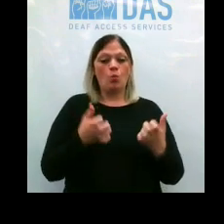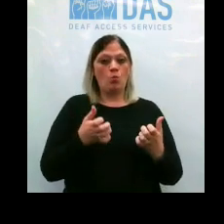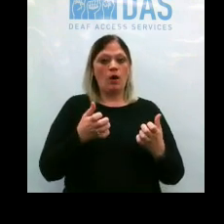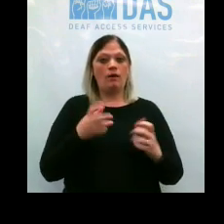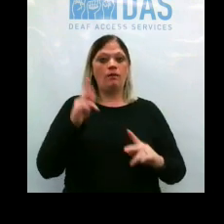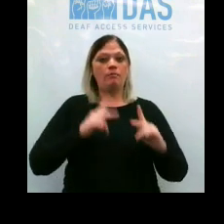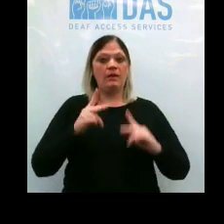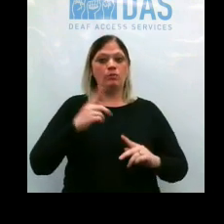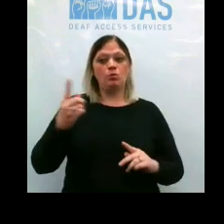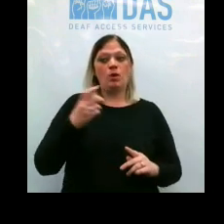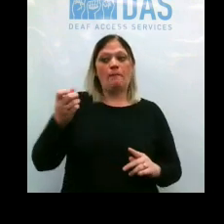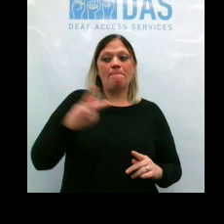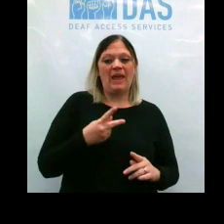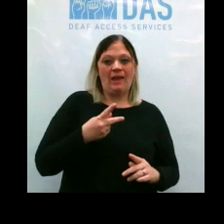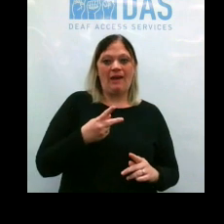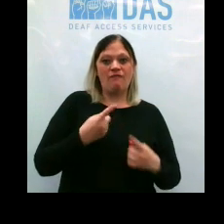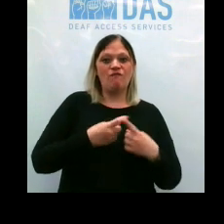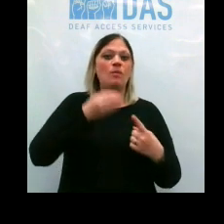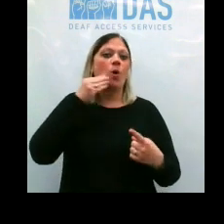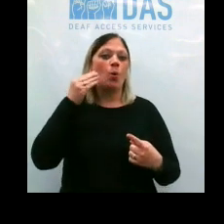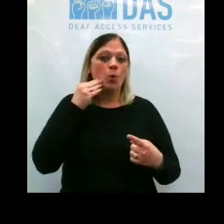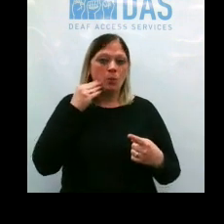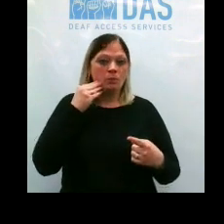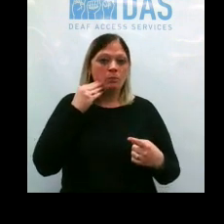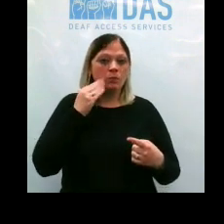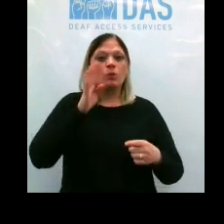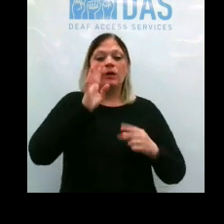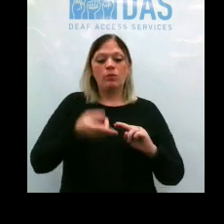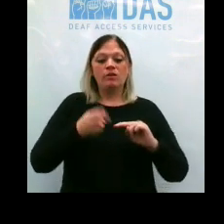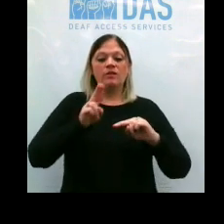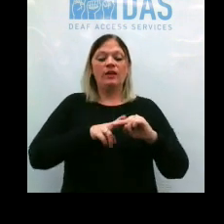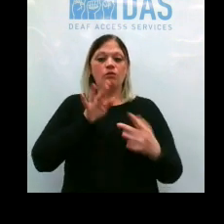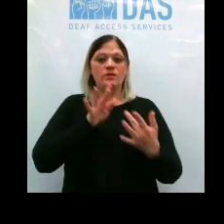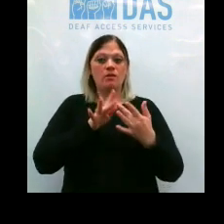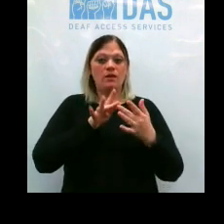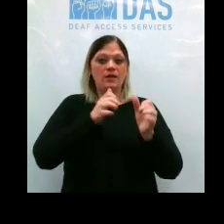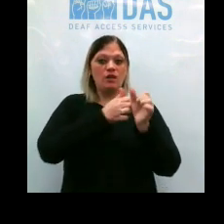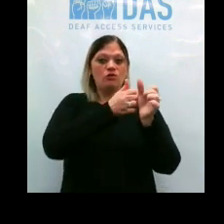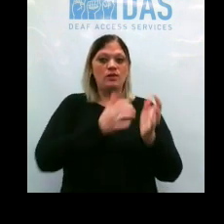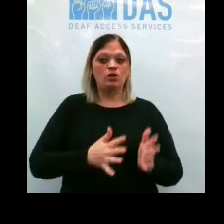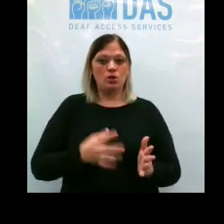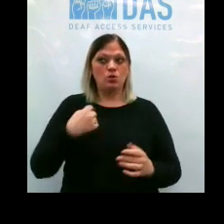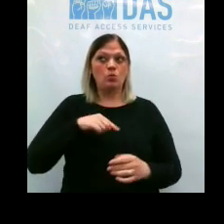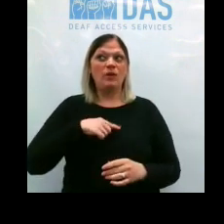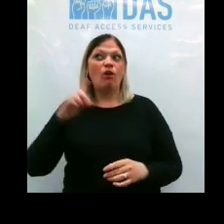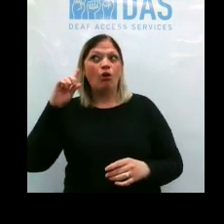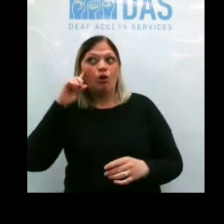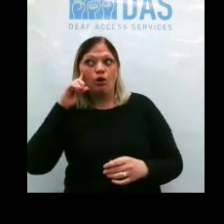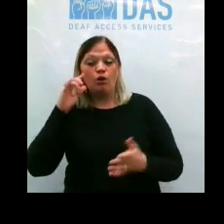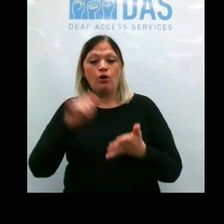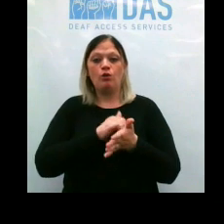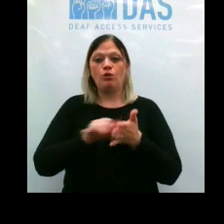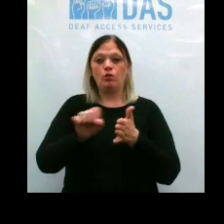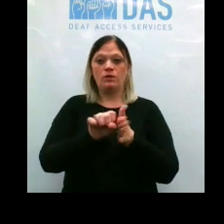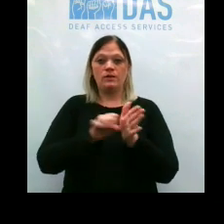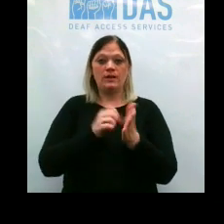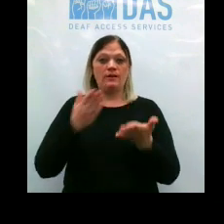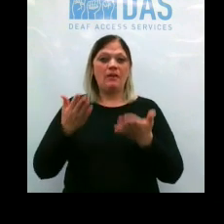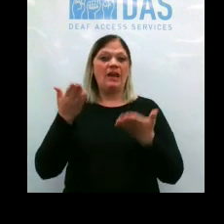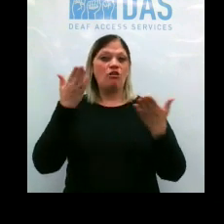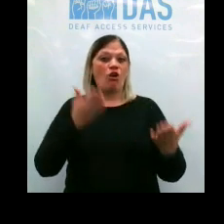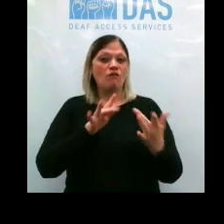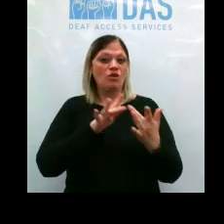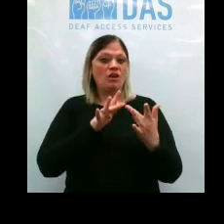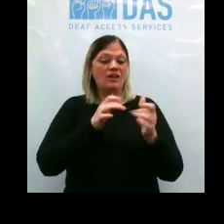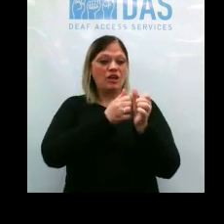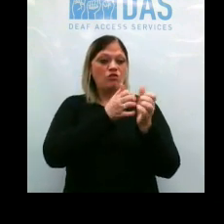at home not working, but we are going to increase our contact tracers. We've heard New York State may be offering contact tracers.